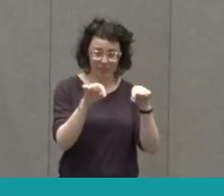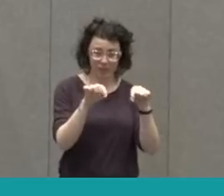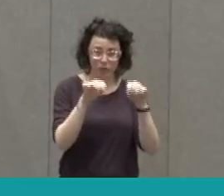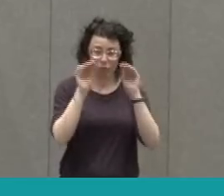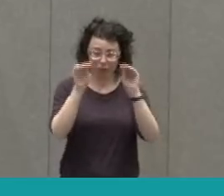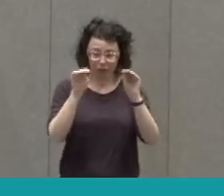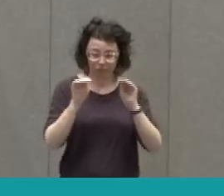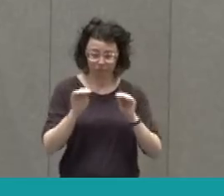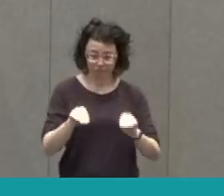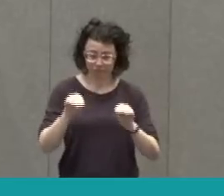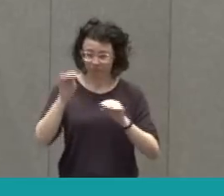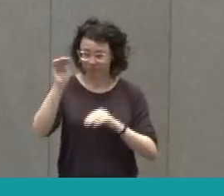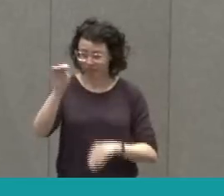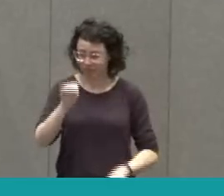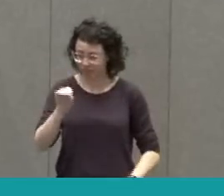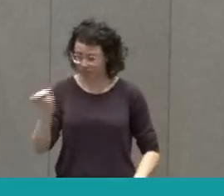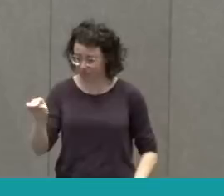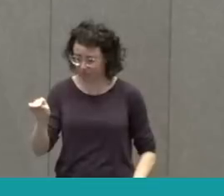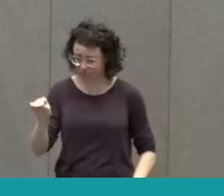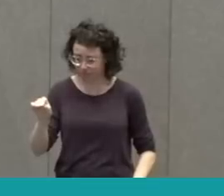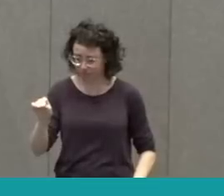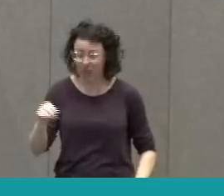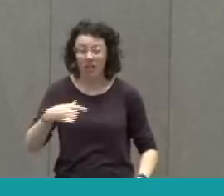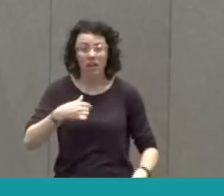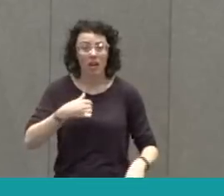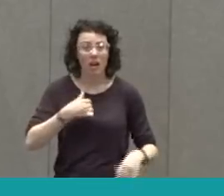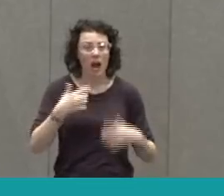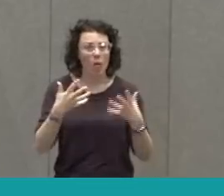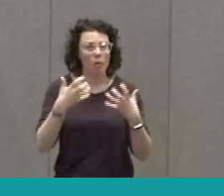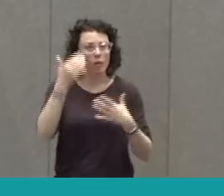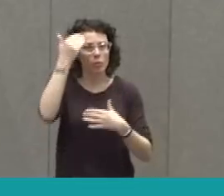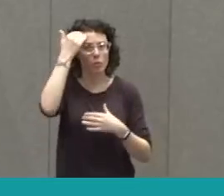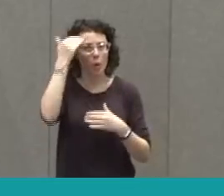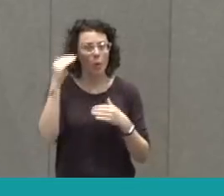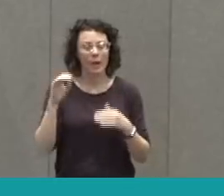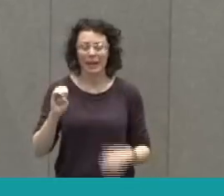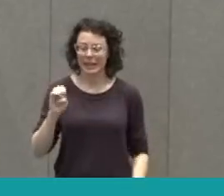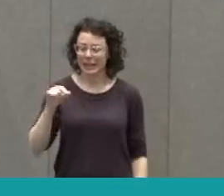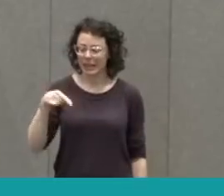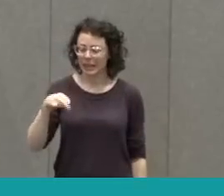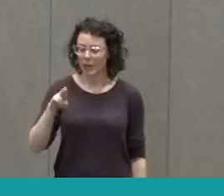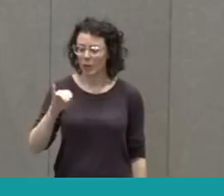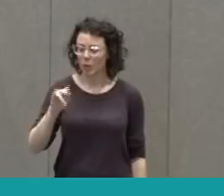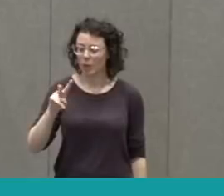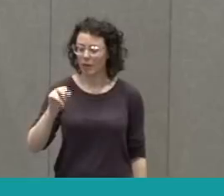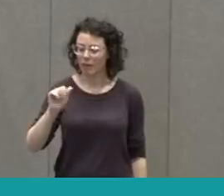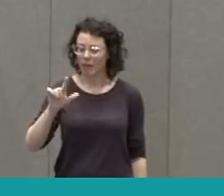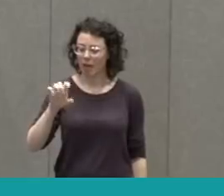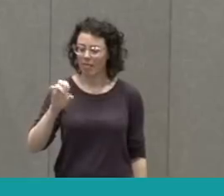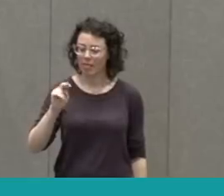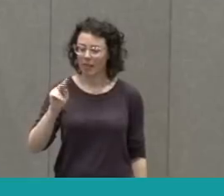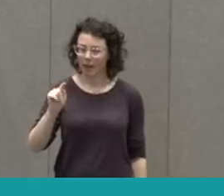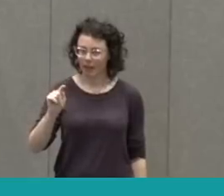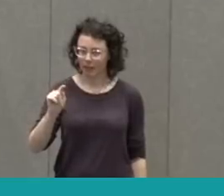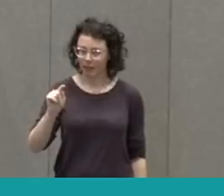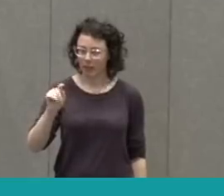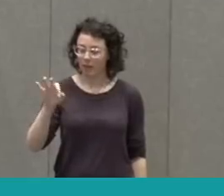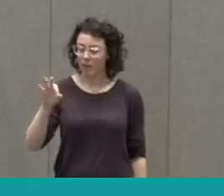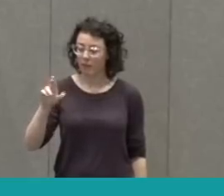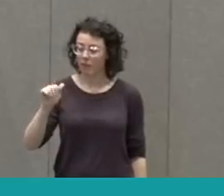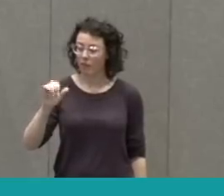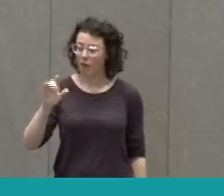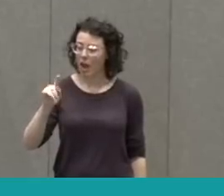what equivalent fractions are. In the aspect that we have a fraction that has to equal each other